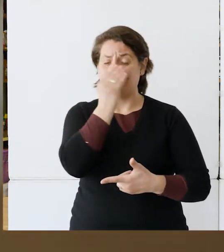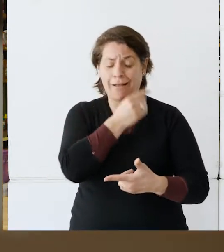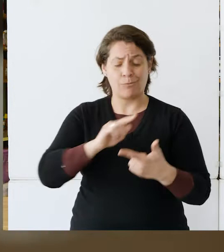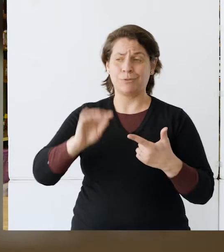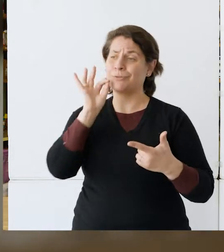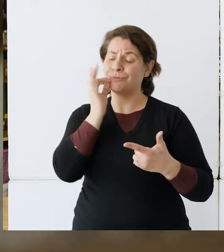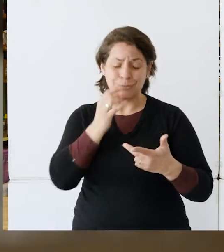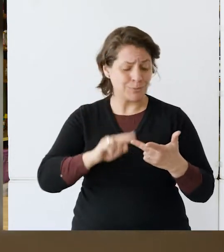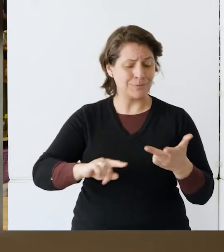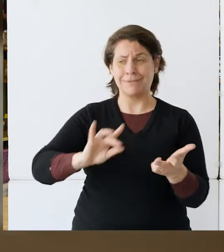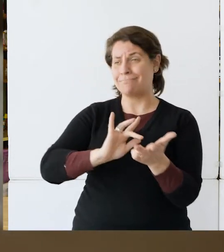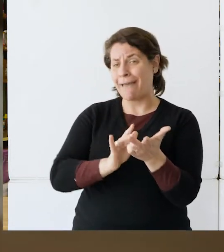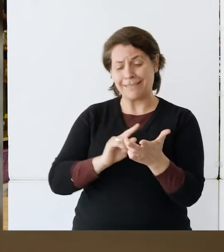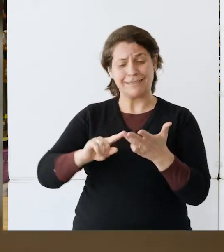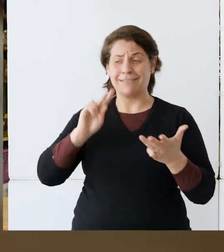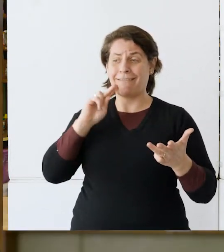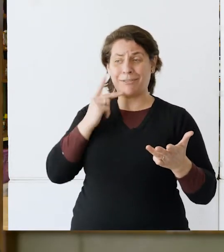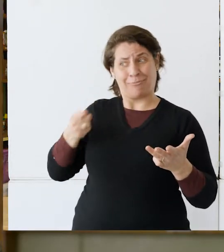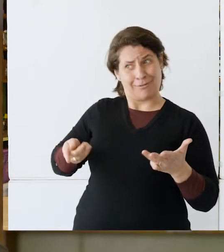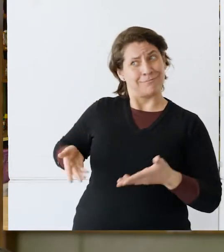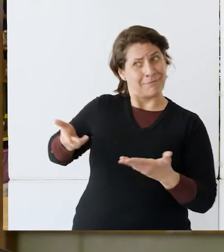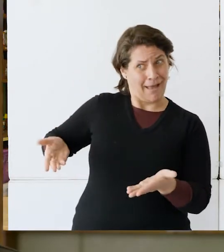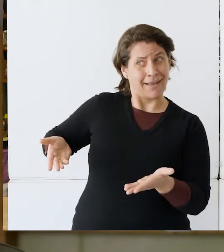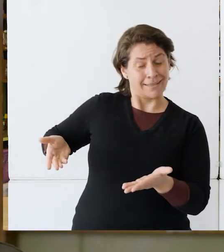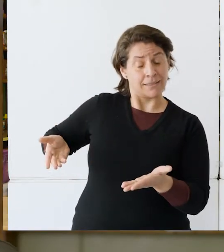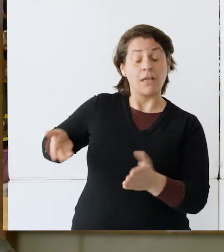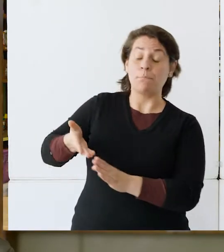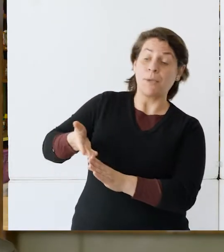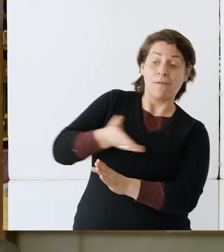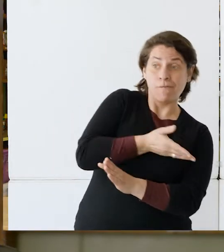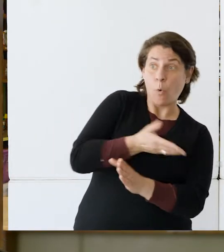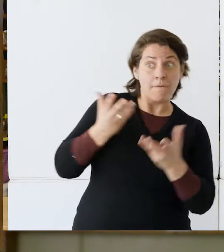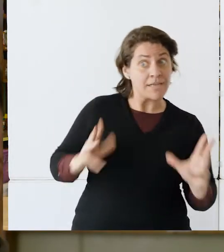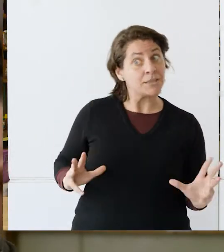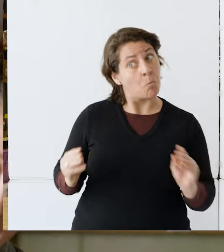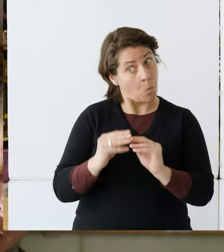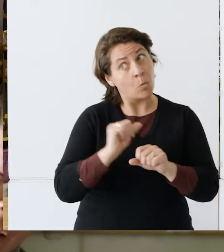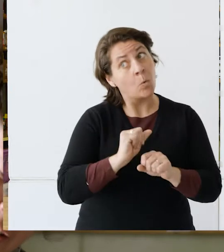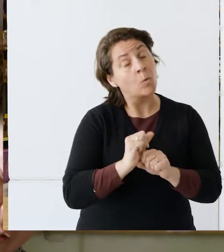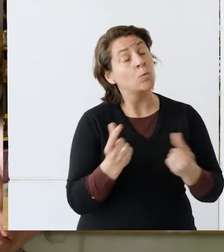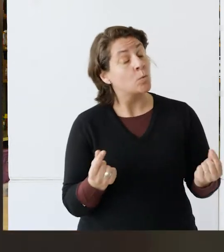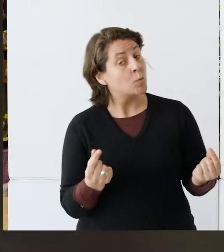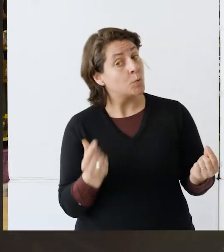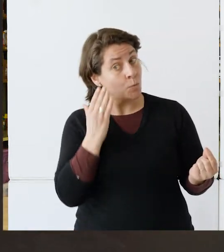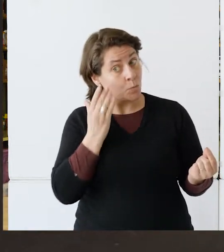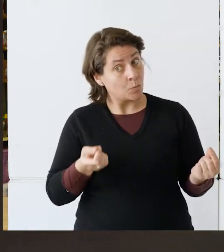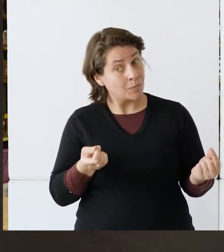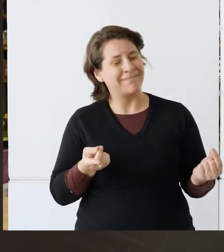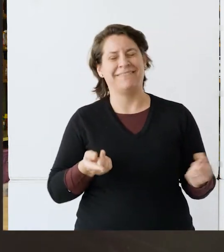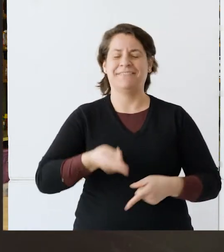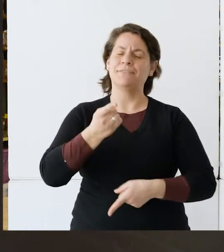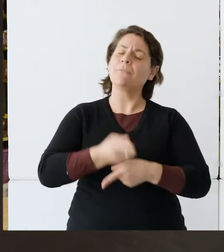that we saved here from our Big Garden campus last year. And they are the tiniest little